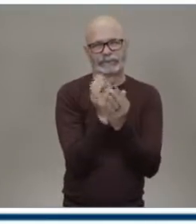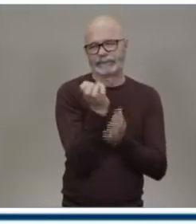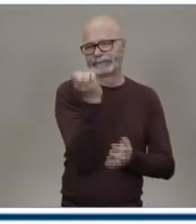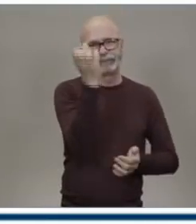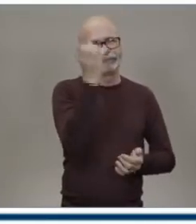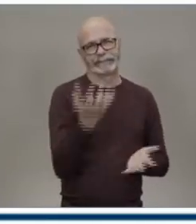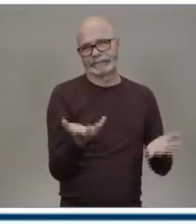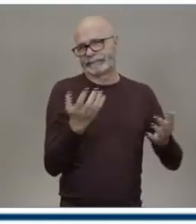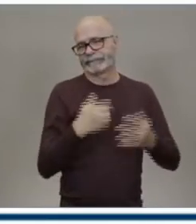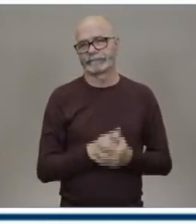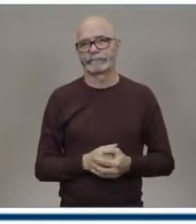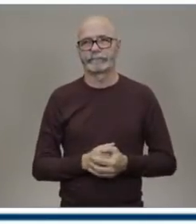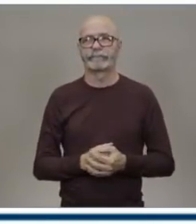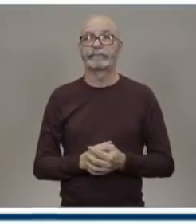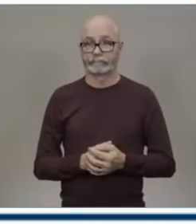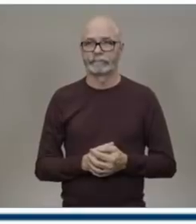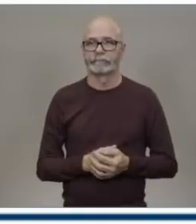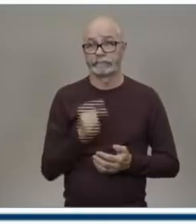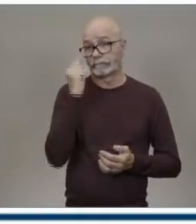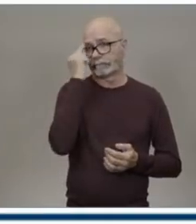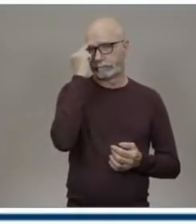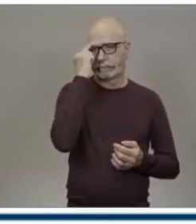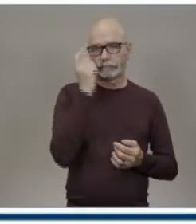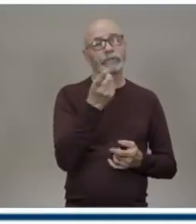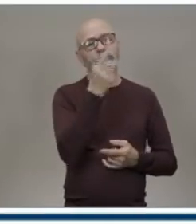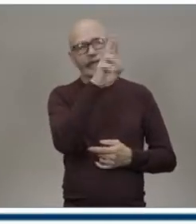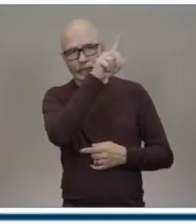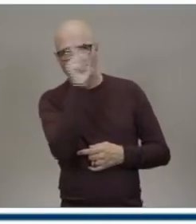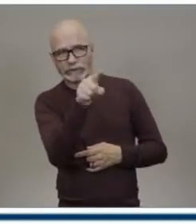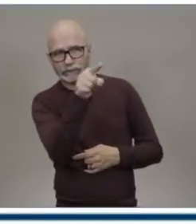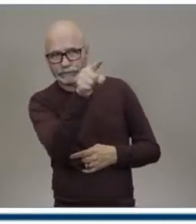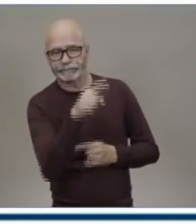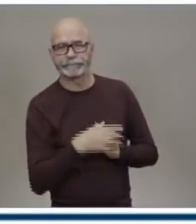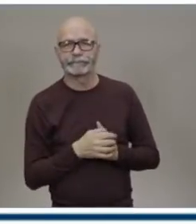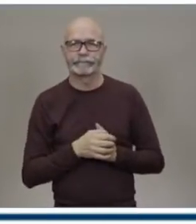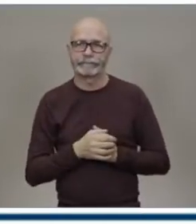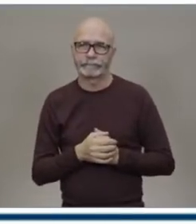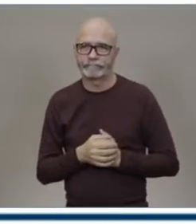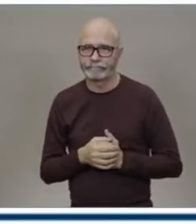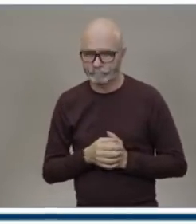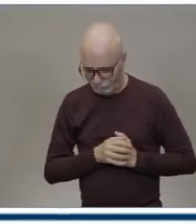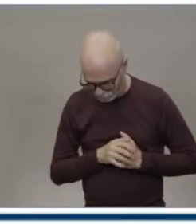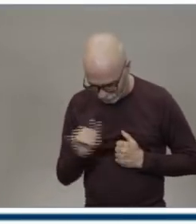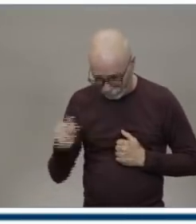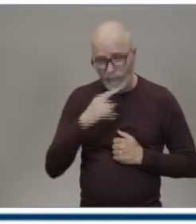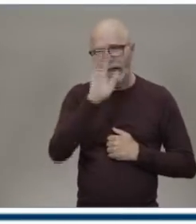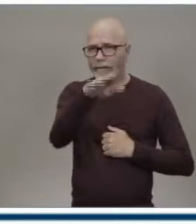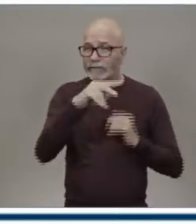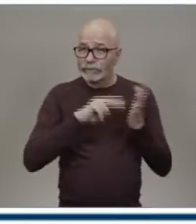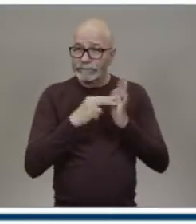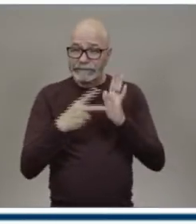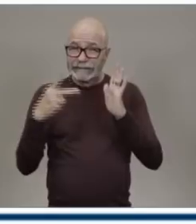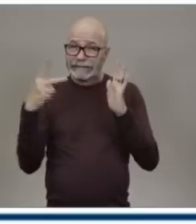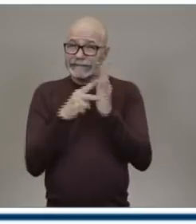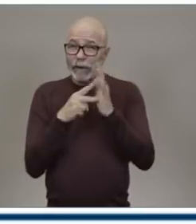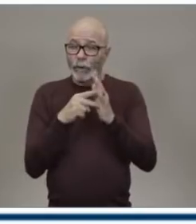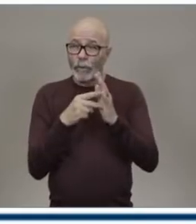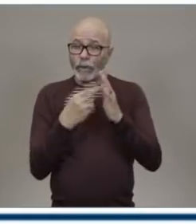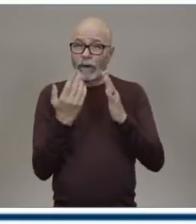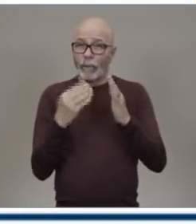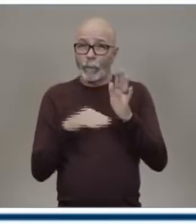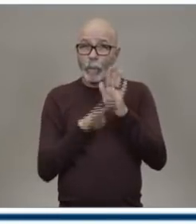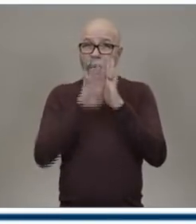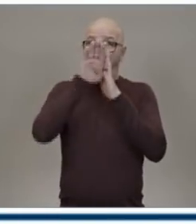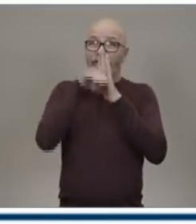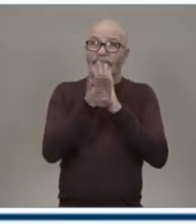And again, this one's for Dr. Strang. You talked about how it's important in the second wave to continue with asymptomatic testing, but